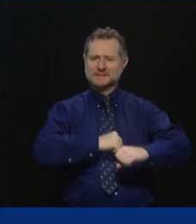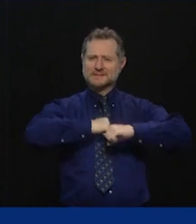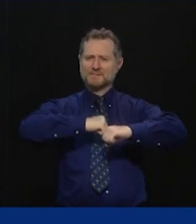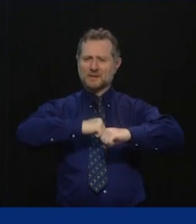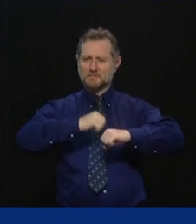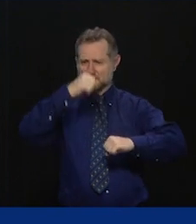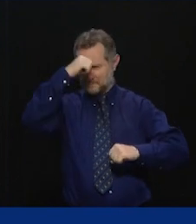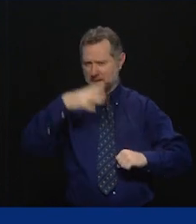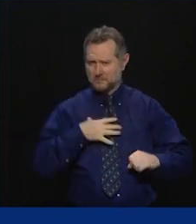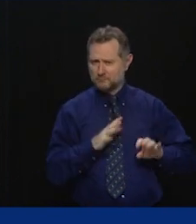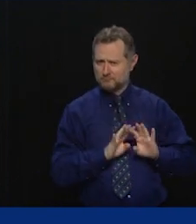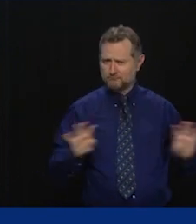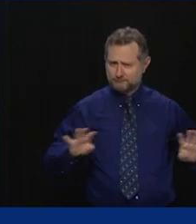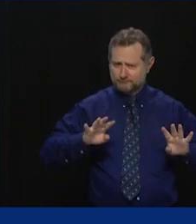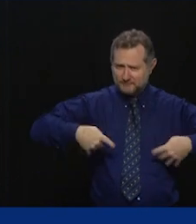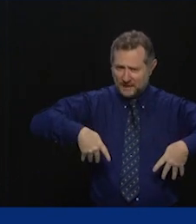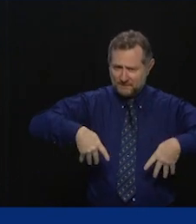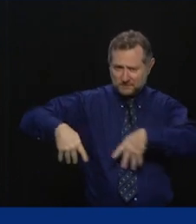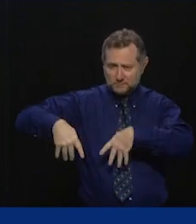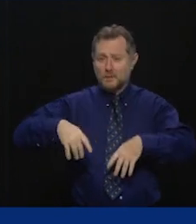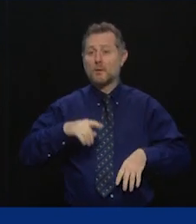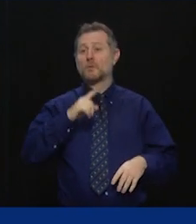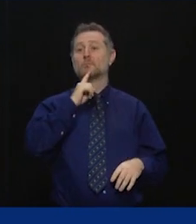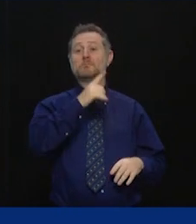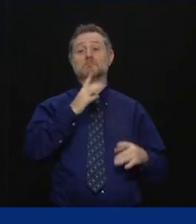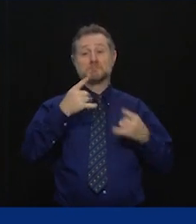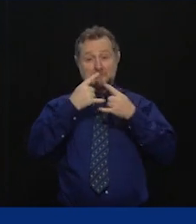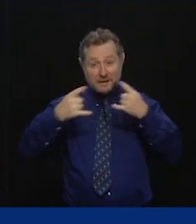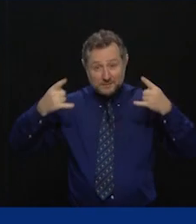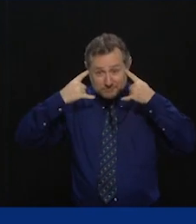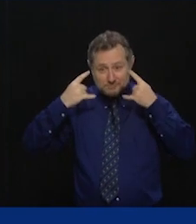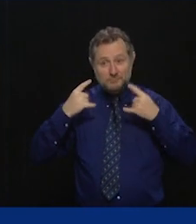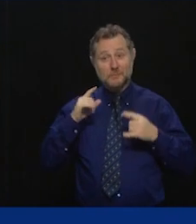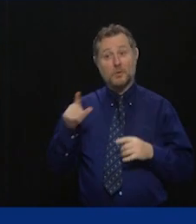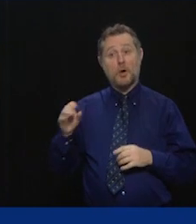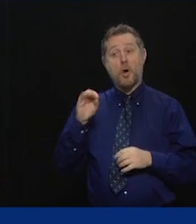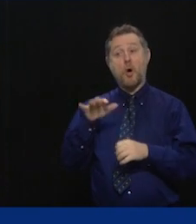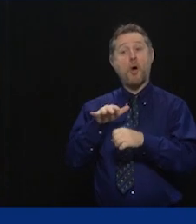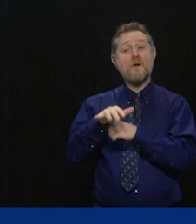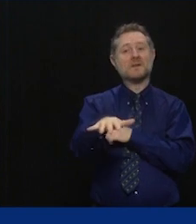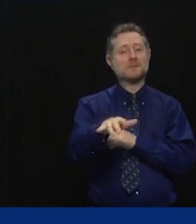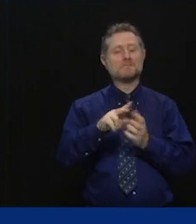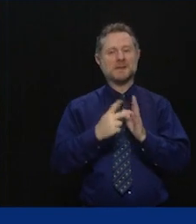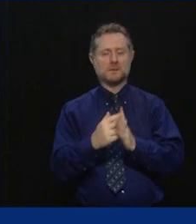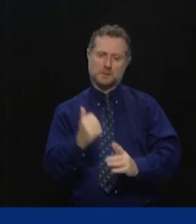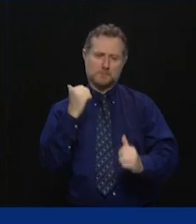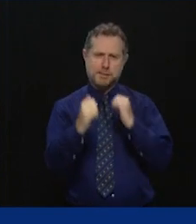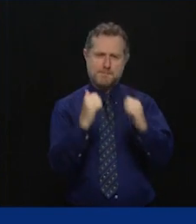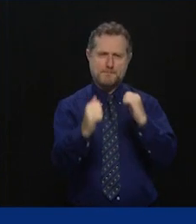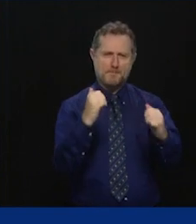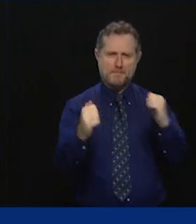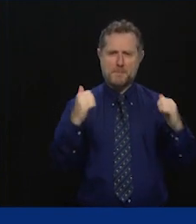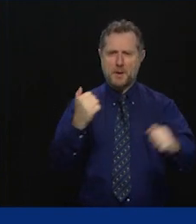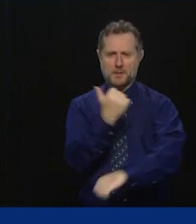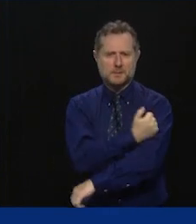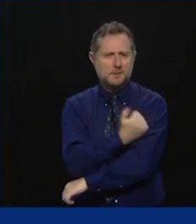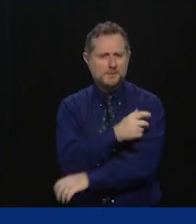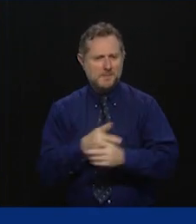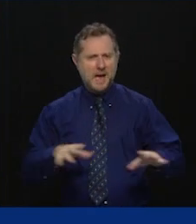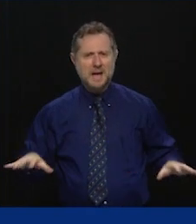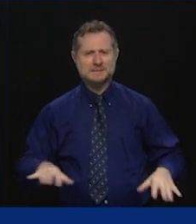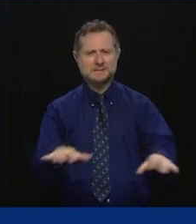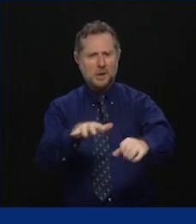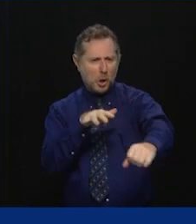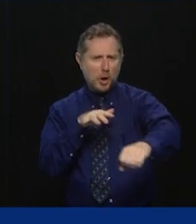Listen, playing defense is wearing a mask. Playing offense is getting a vaccine, being proactive. Let's not be on the defensive anymore. Let's